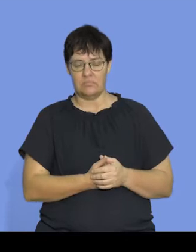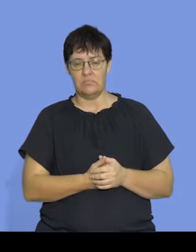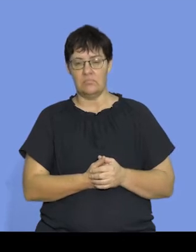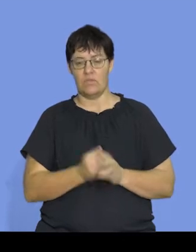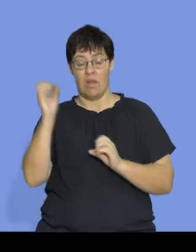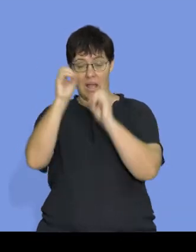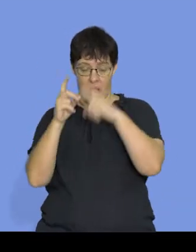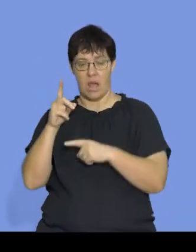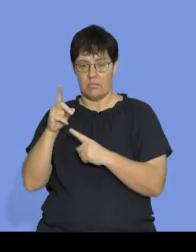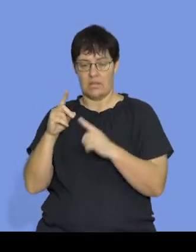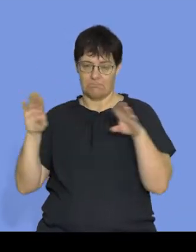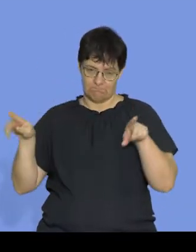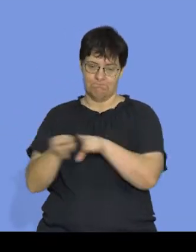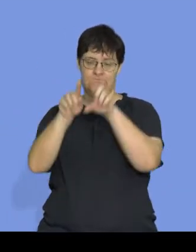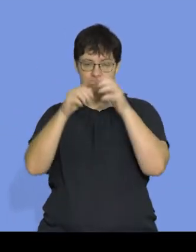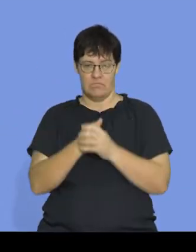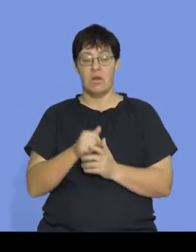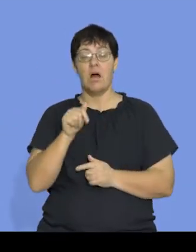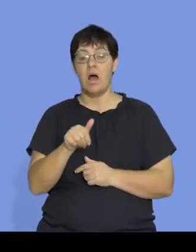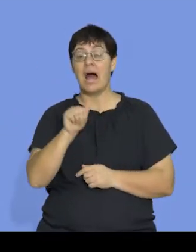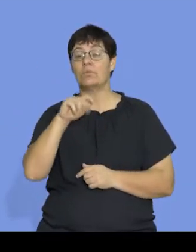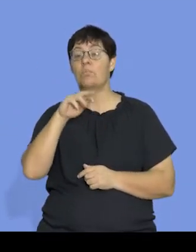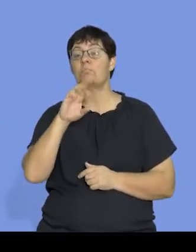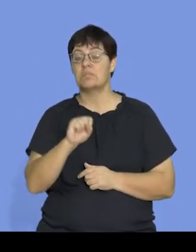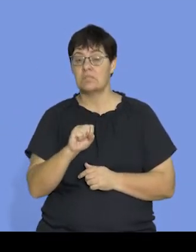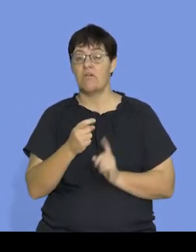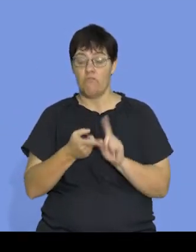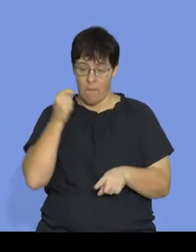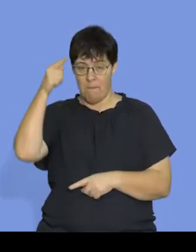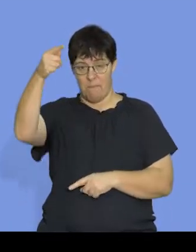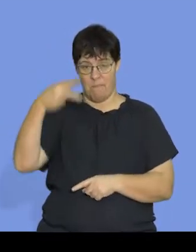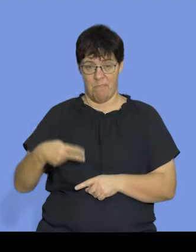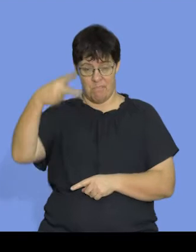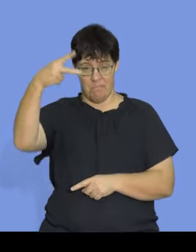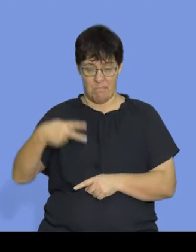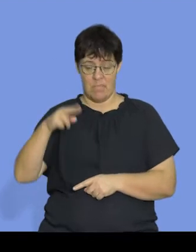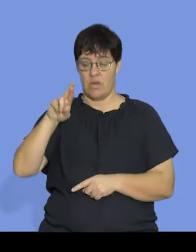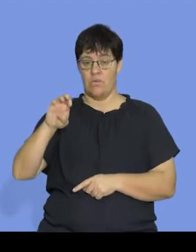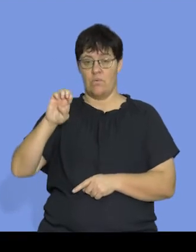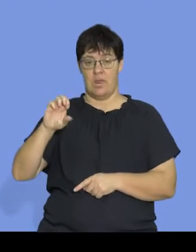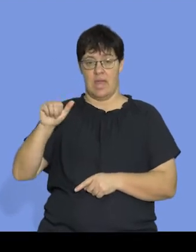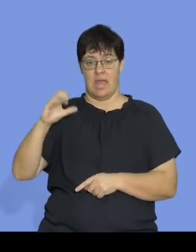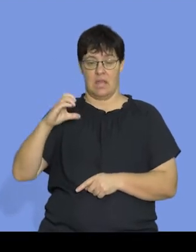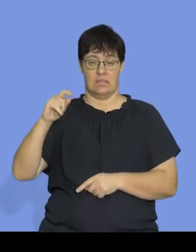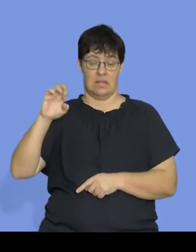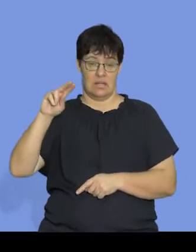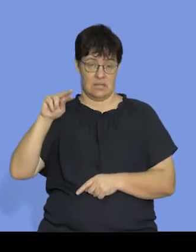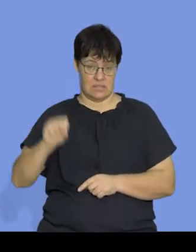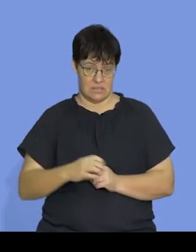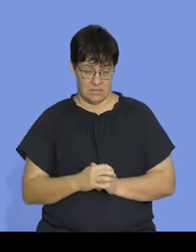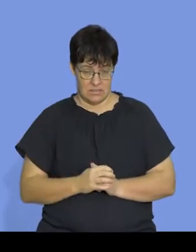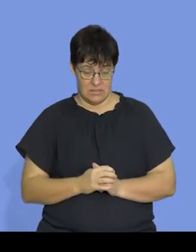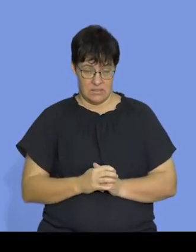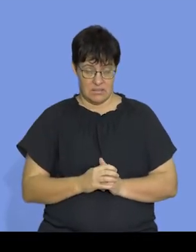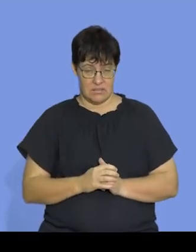molecules must collide, but these are atoms of the what? Of the reactants. Okay, so atoms or molecules